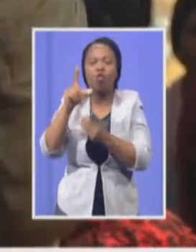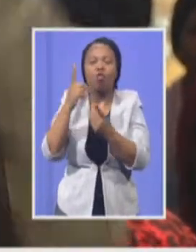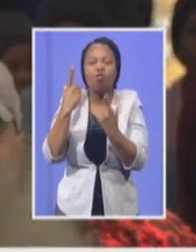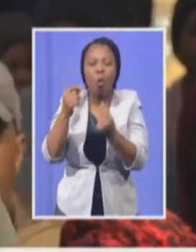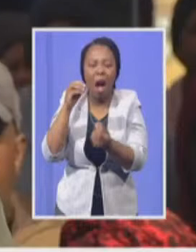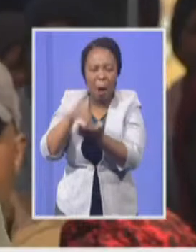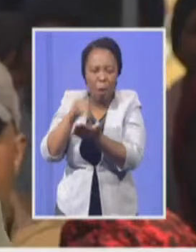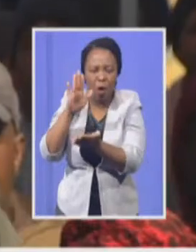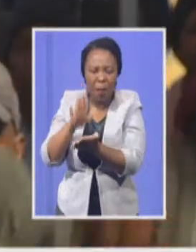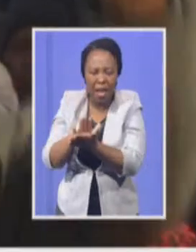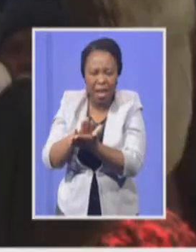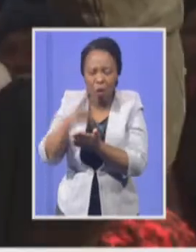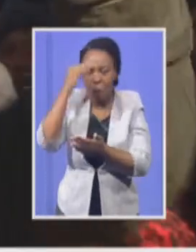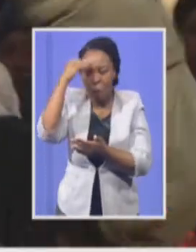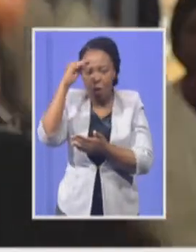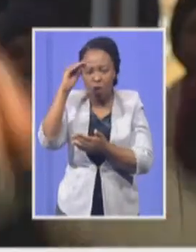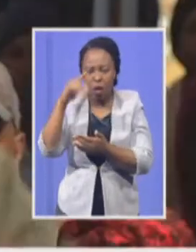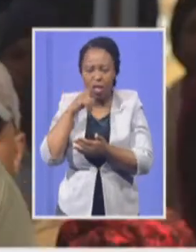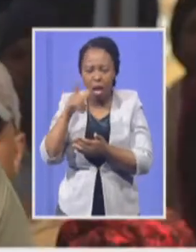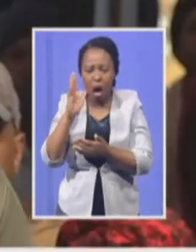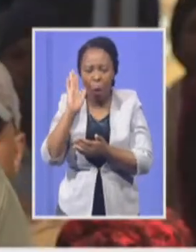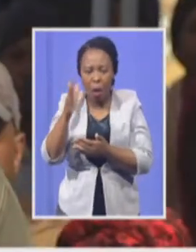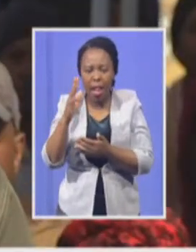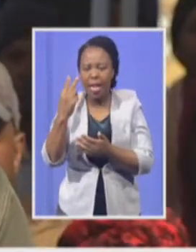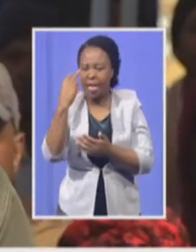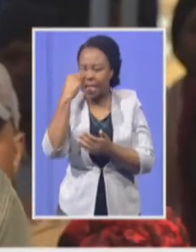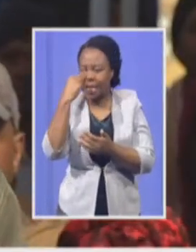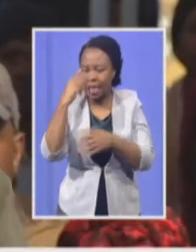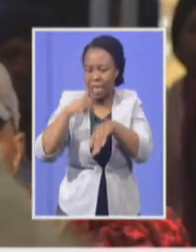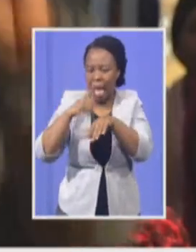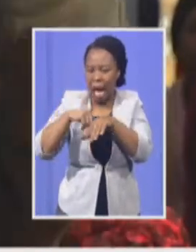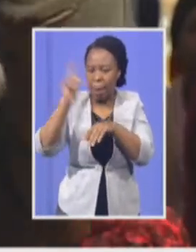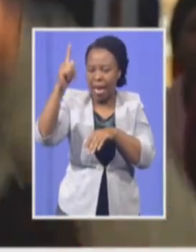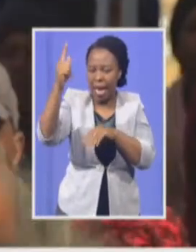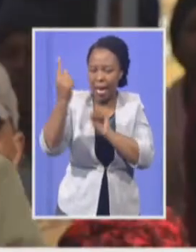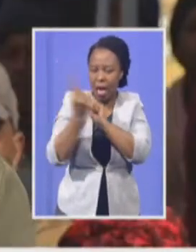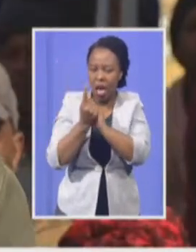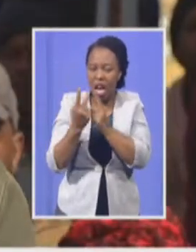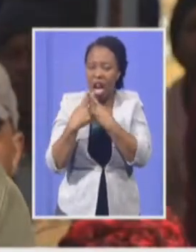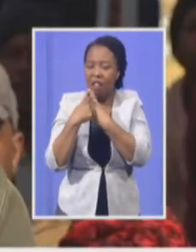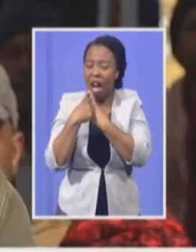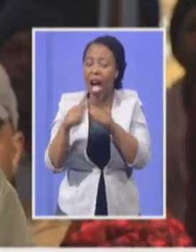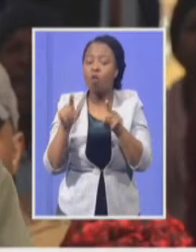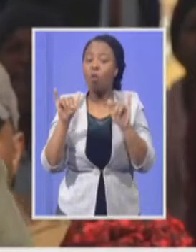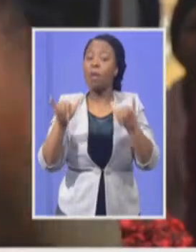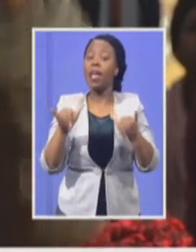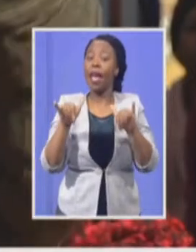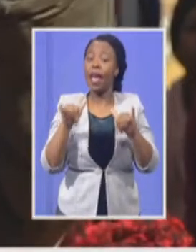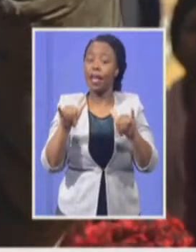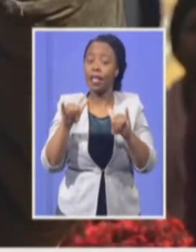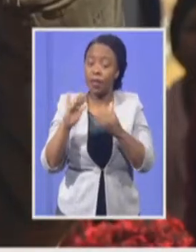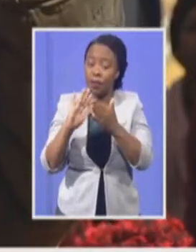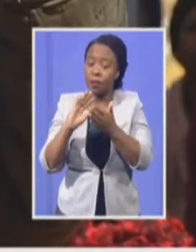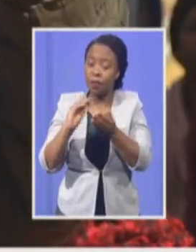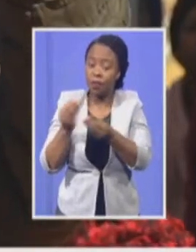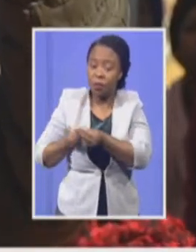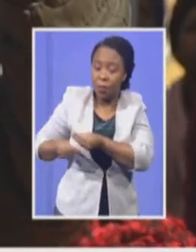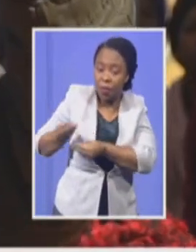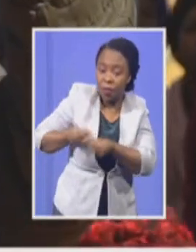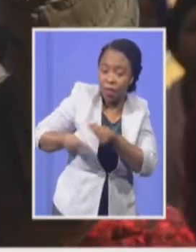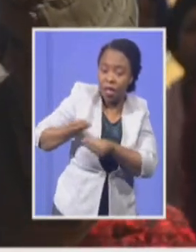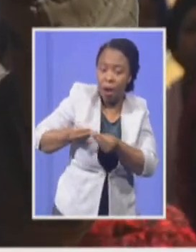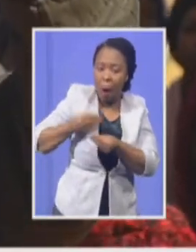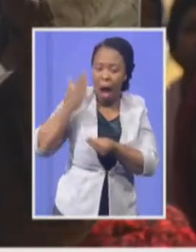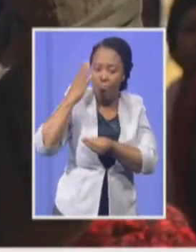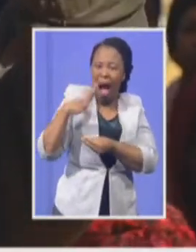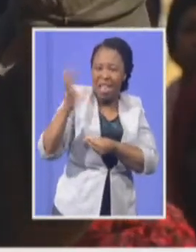le lepodisa re o tlo mpone haka ka nako e itseng ha ntse sentsa o emetse hobane wa tsebo re rata ntwena